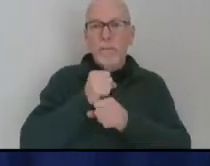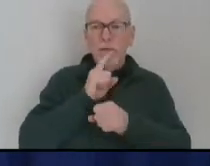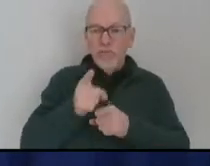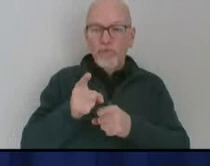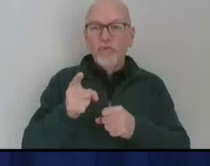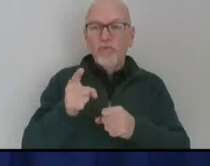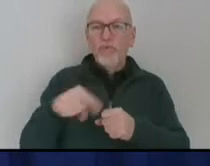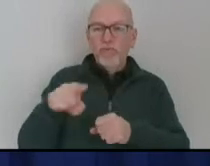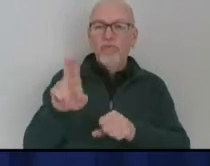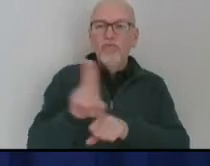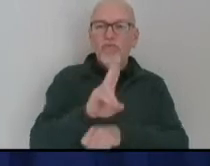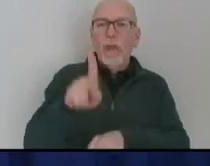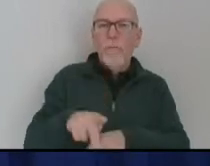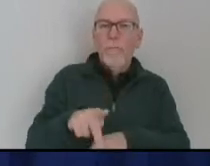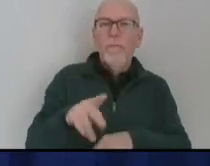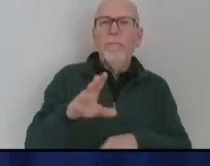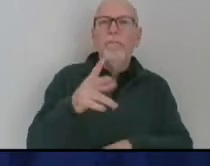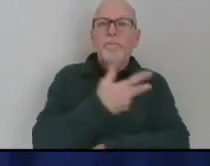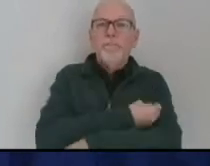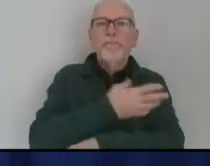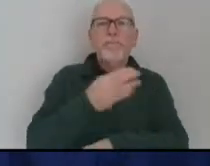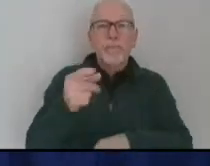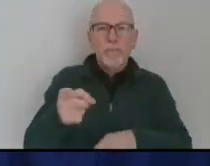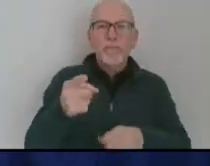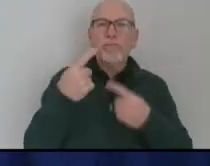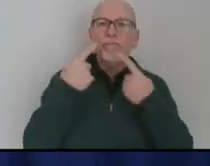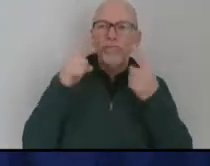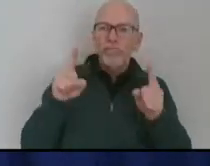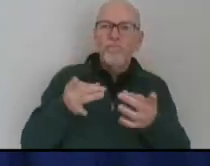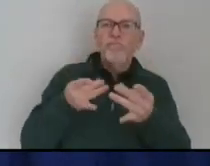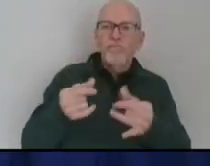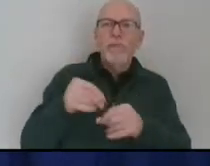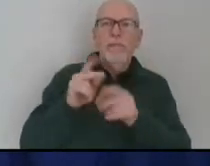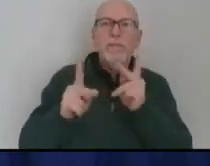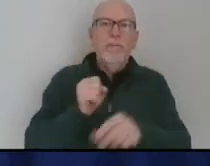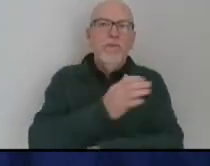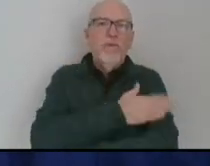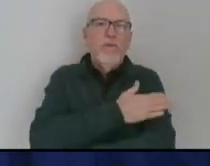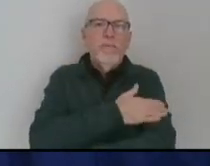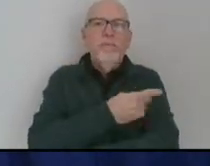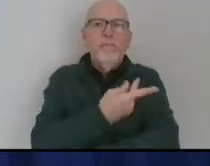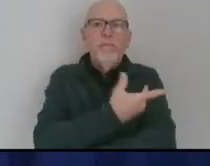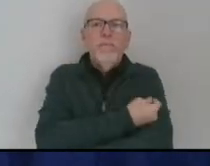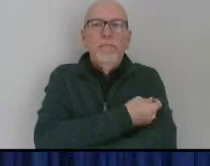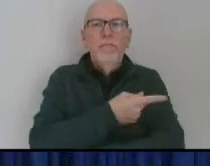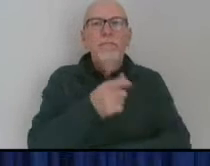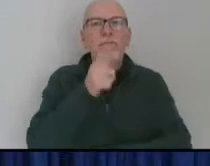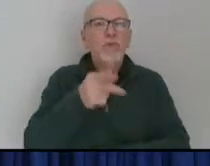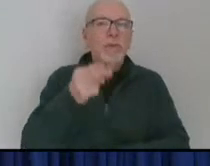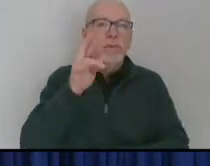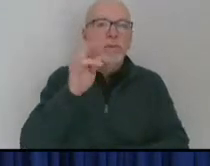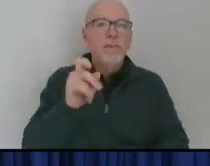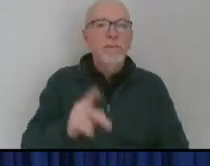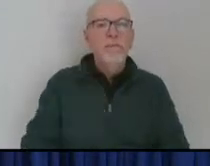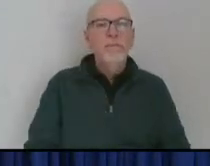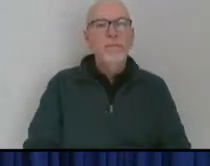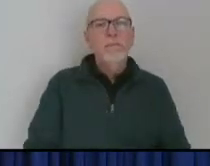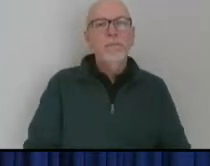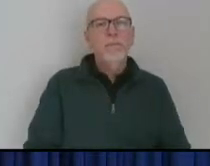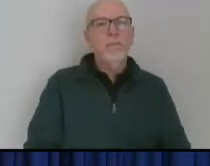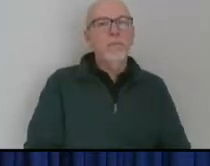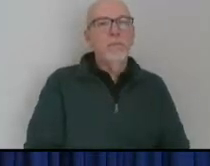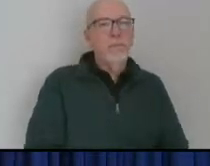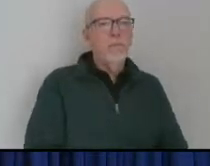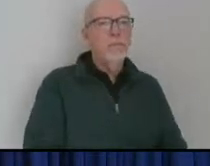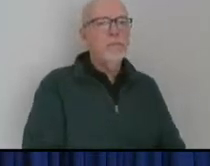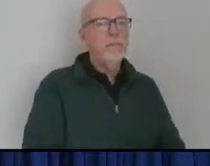those up and that they're efficiently and effectively getting into the arms of Hoosiers that need them, that are at risk. Yeah.